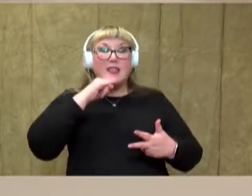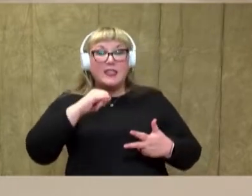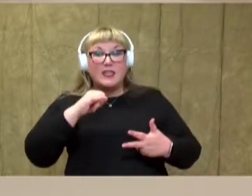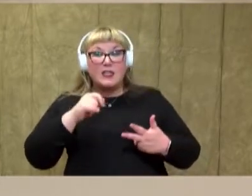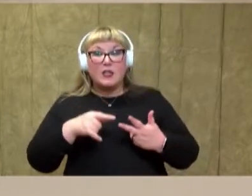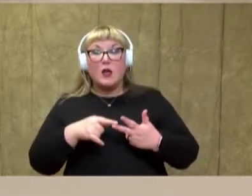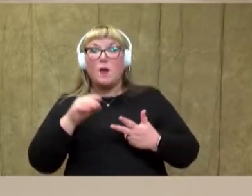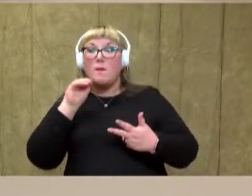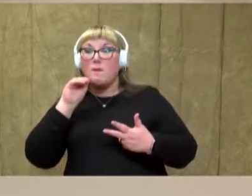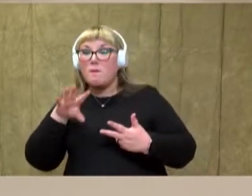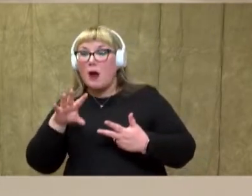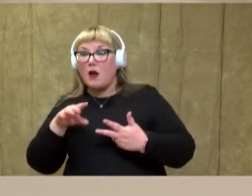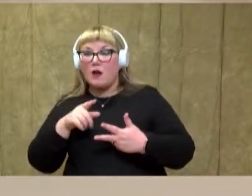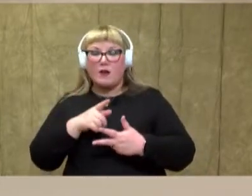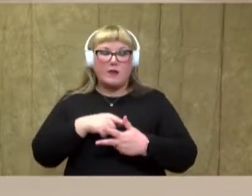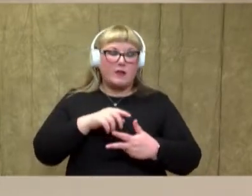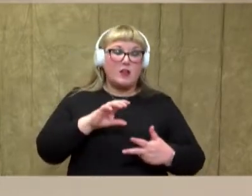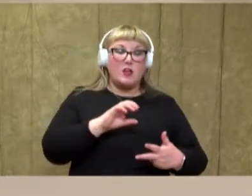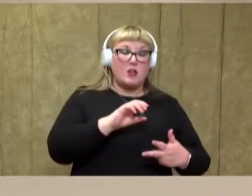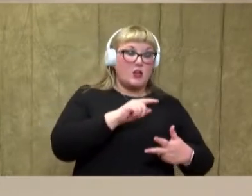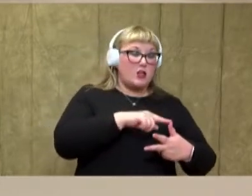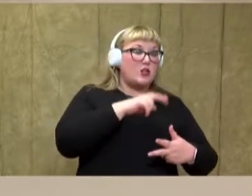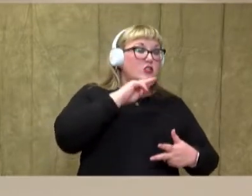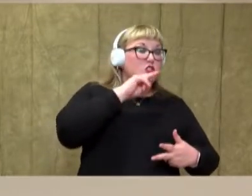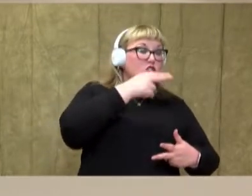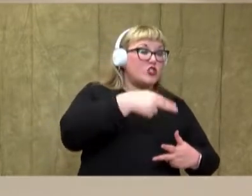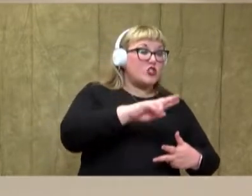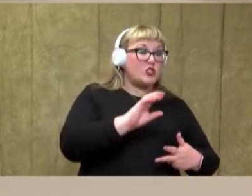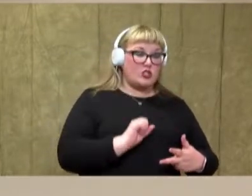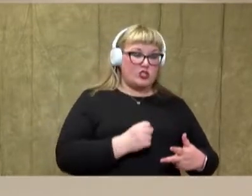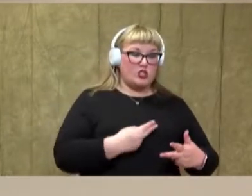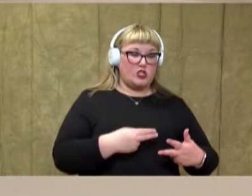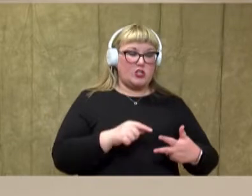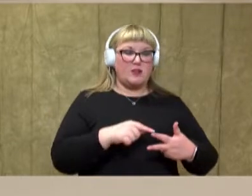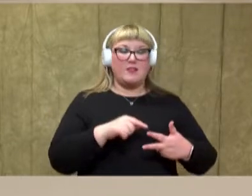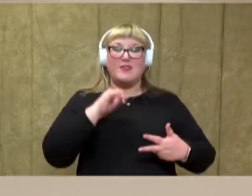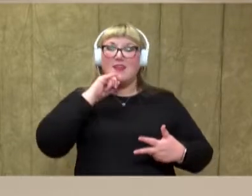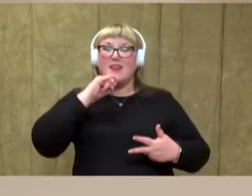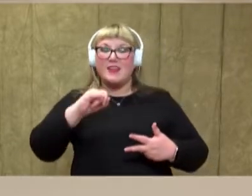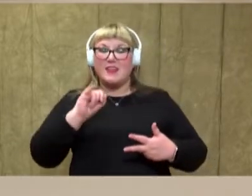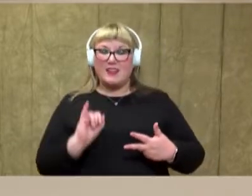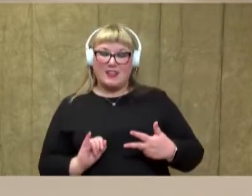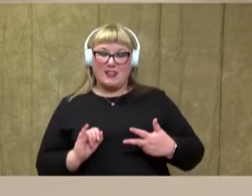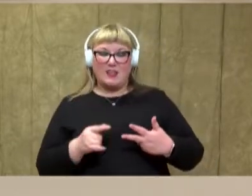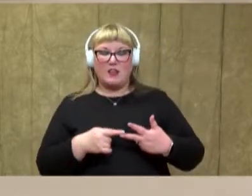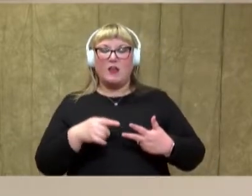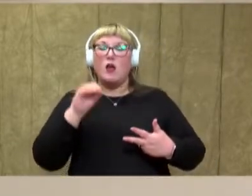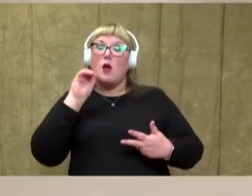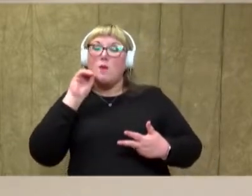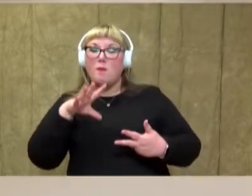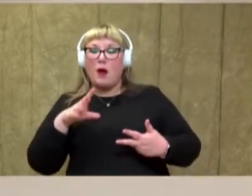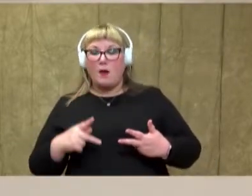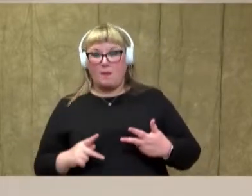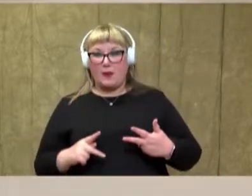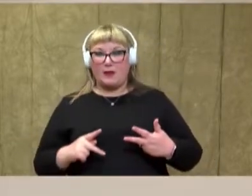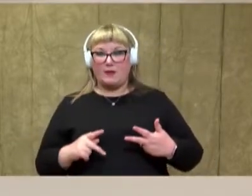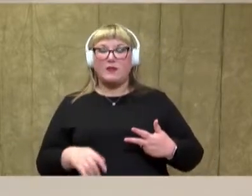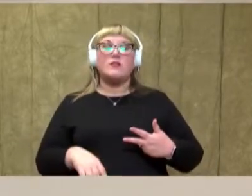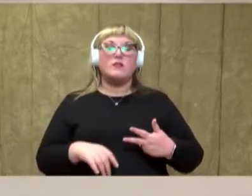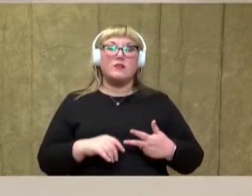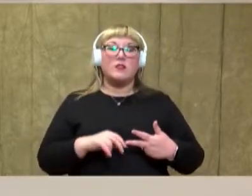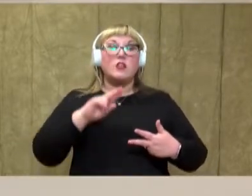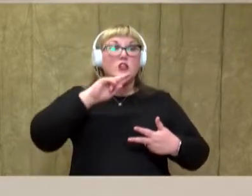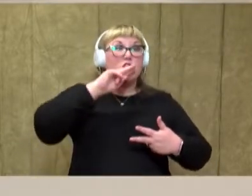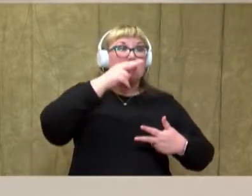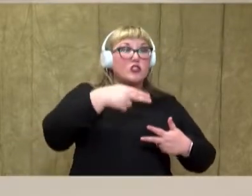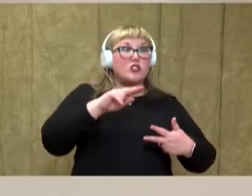Sh-ip, ship. One more time. Sh-ip, ship. Wonderful job, friends. We're